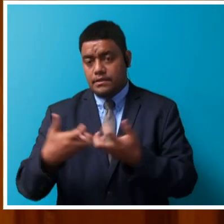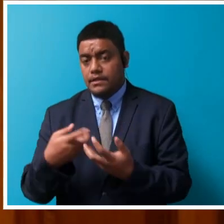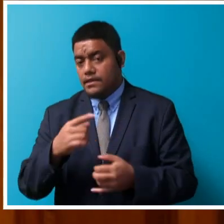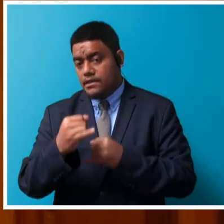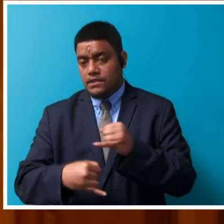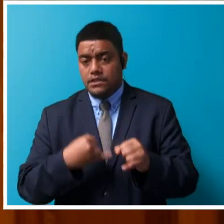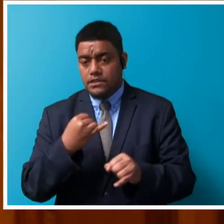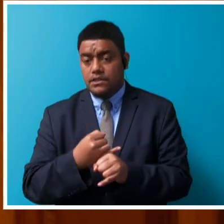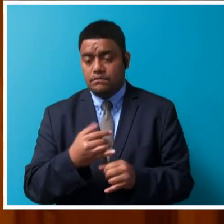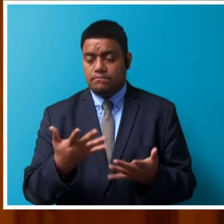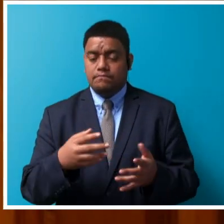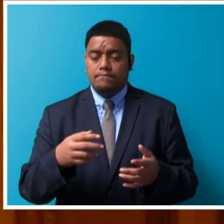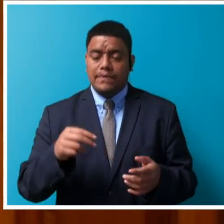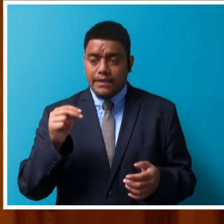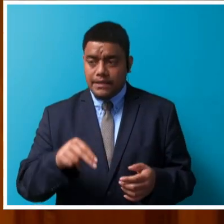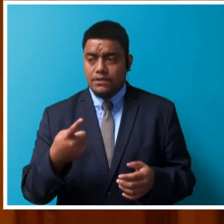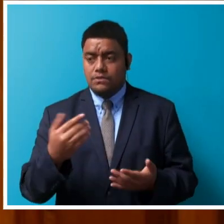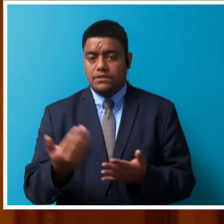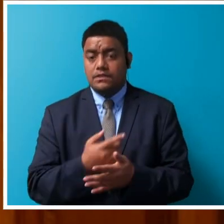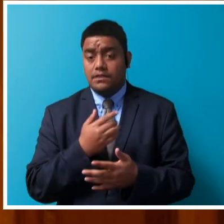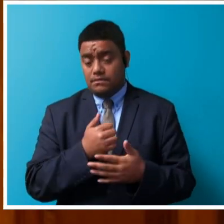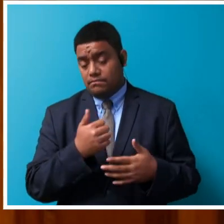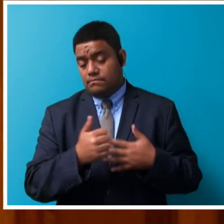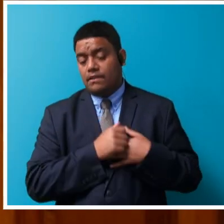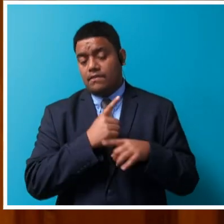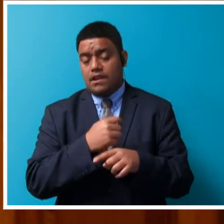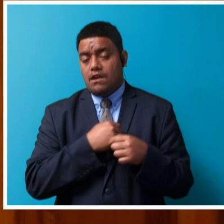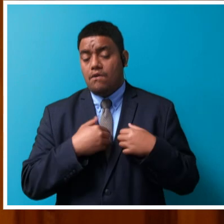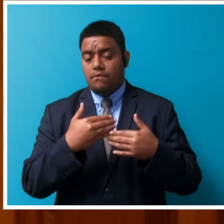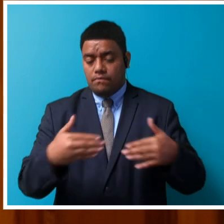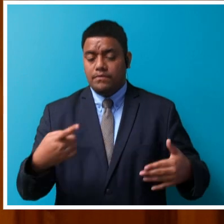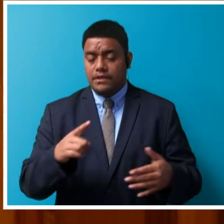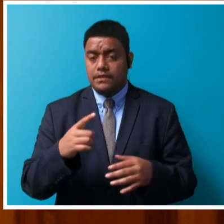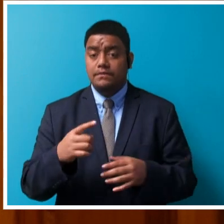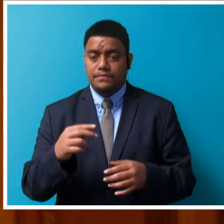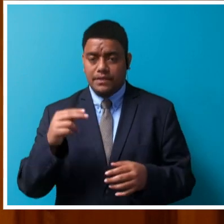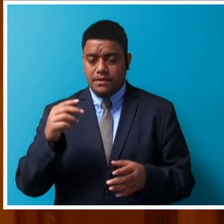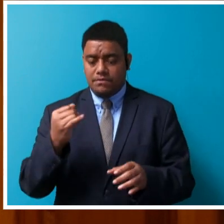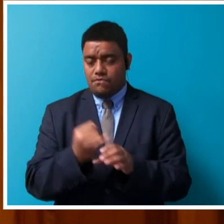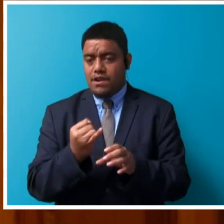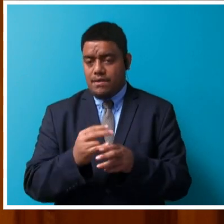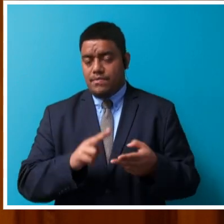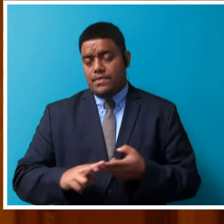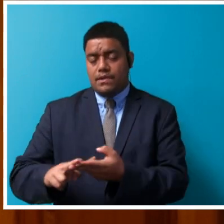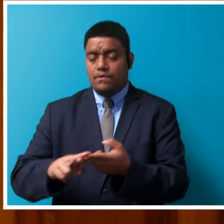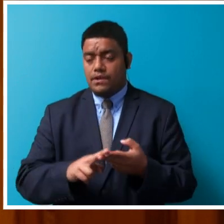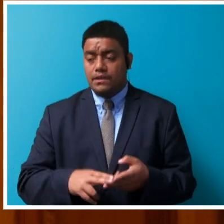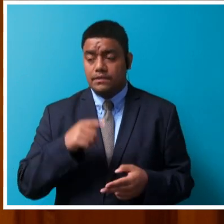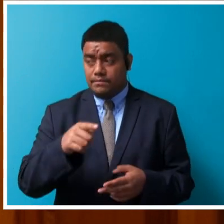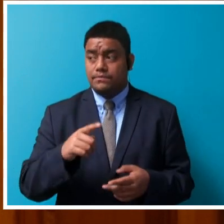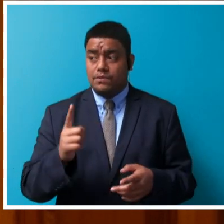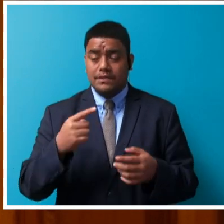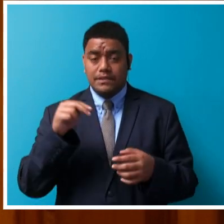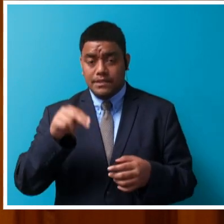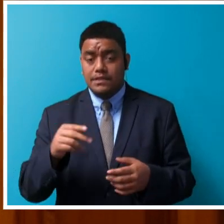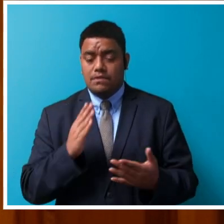international treaty adherence necessary to safeguard our borders and dismantle transnational crime networks. Mr. Speaker, this integrated